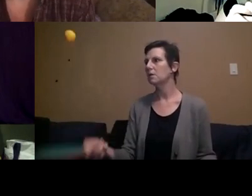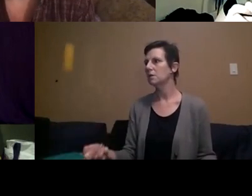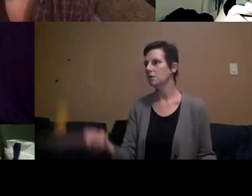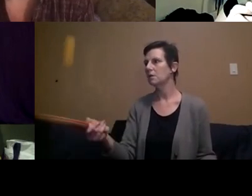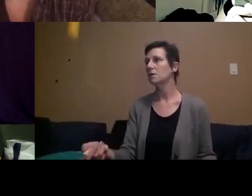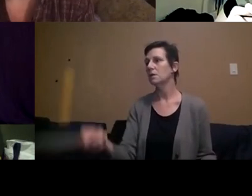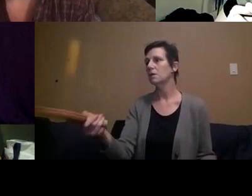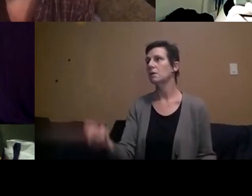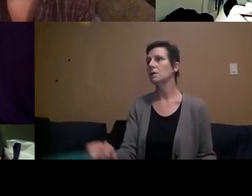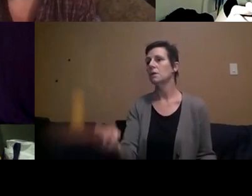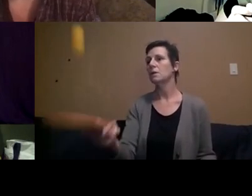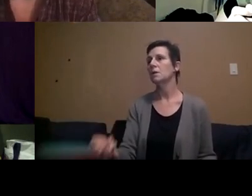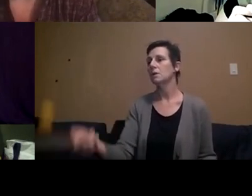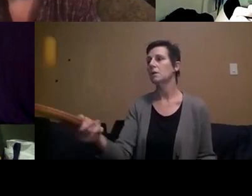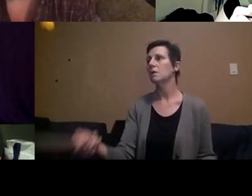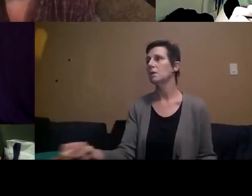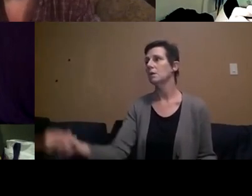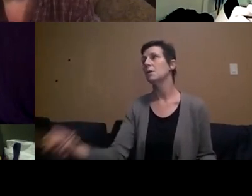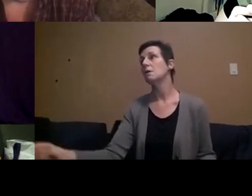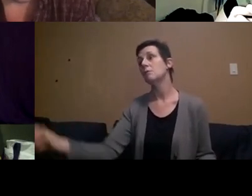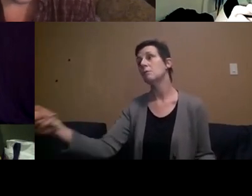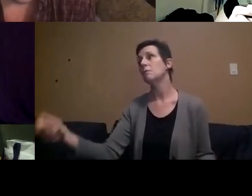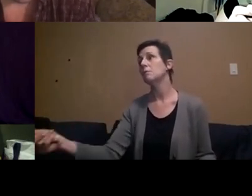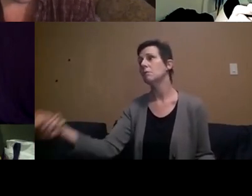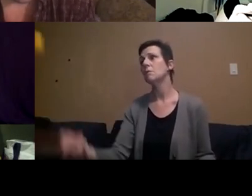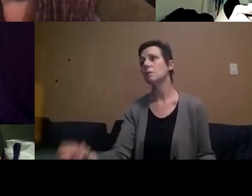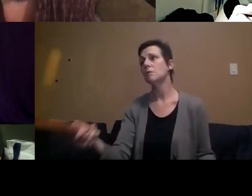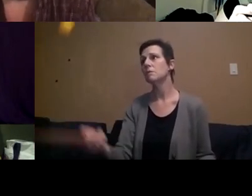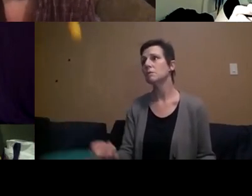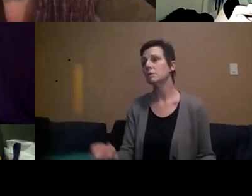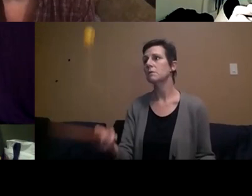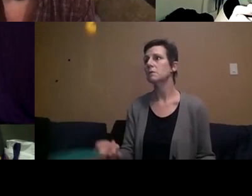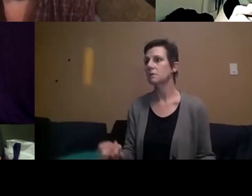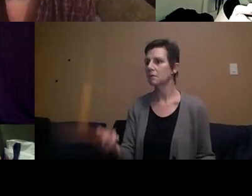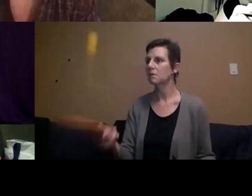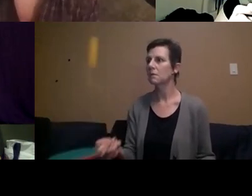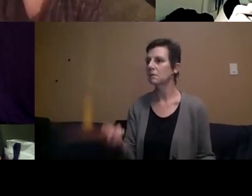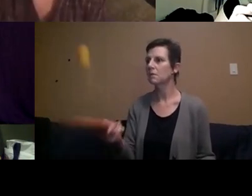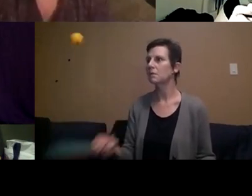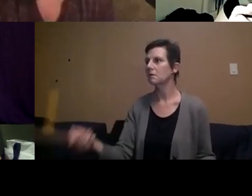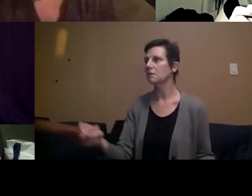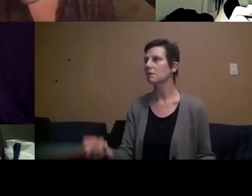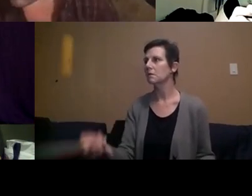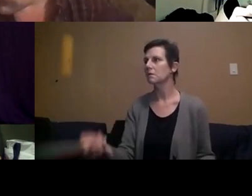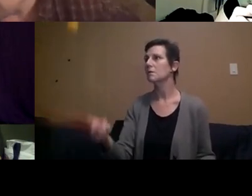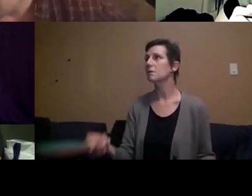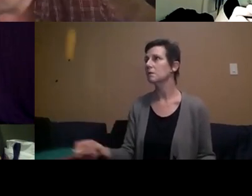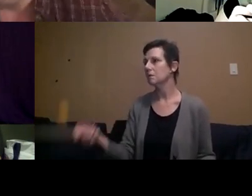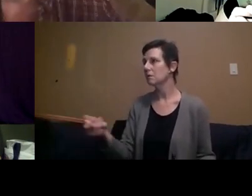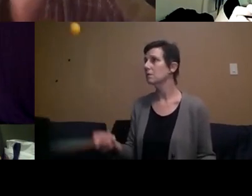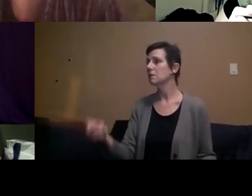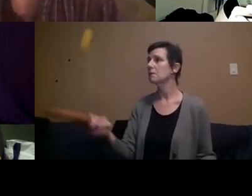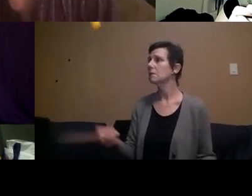your shoulders, then why are we here? We're here to rehearse and figure out how to pay the